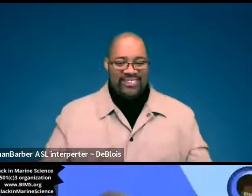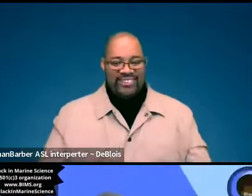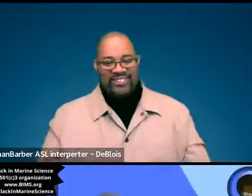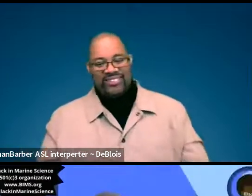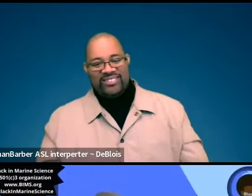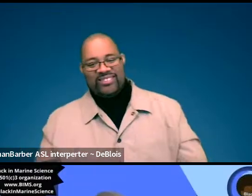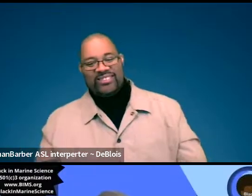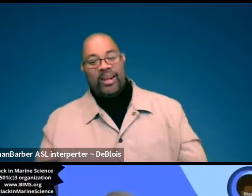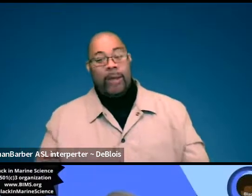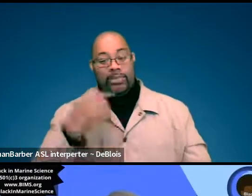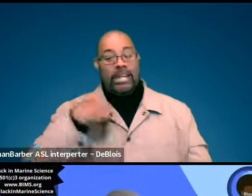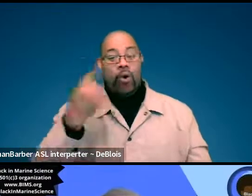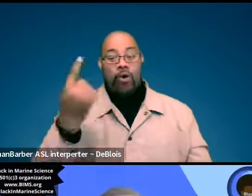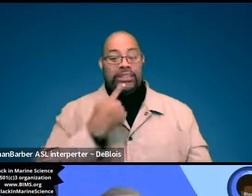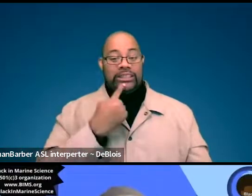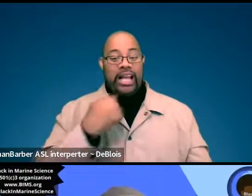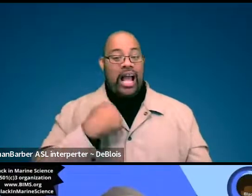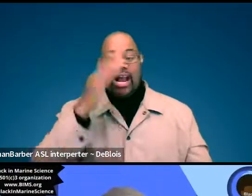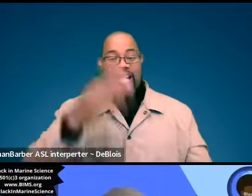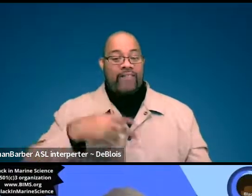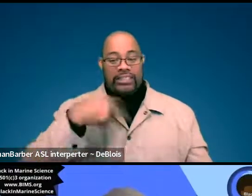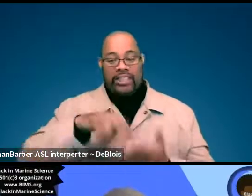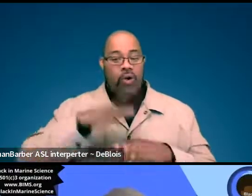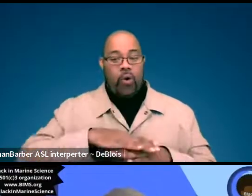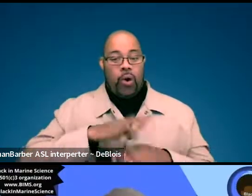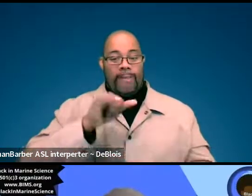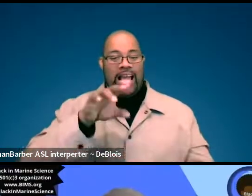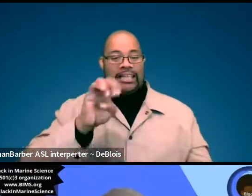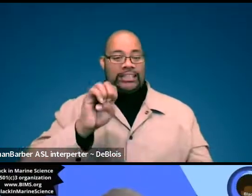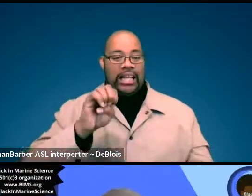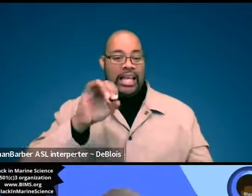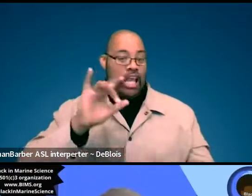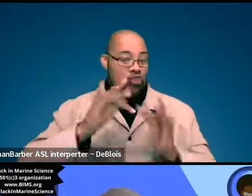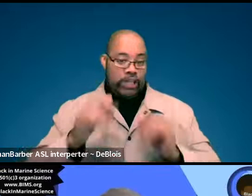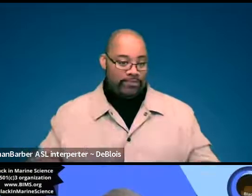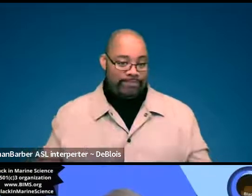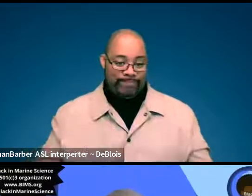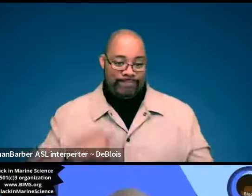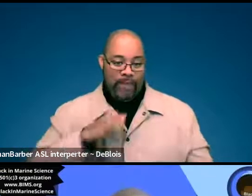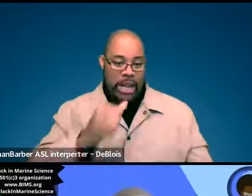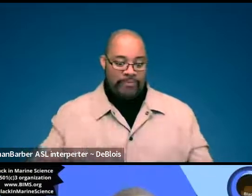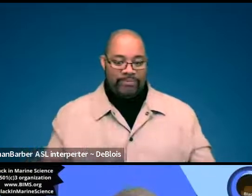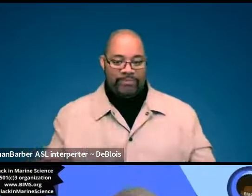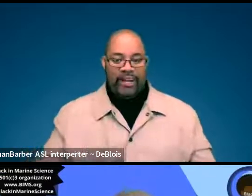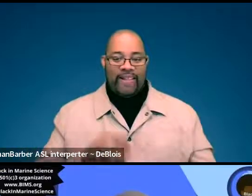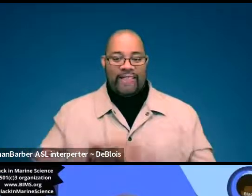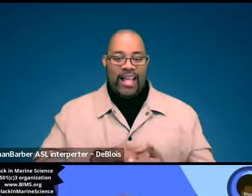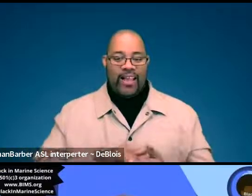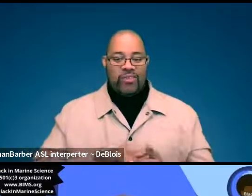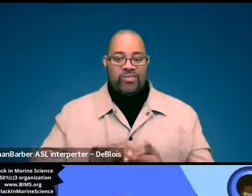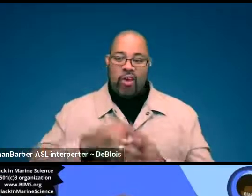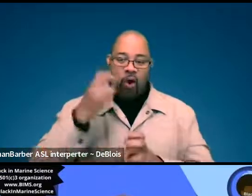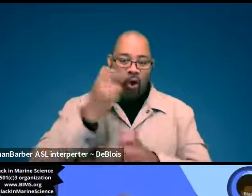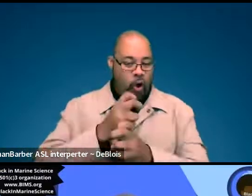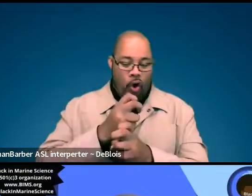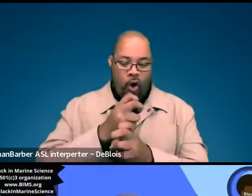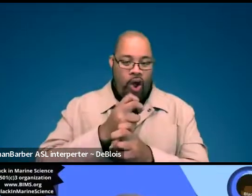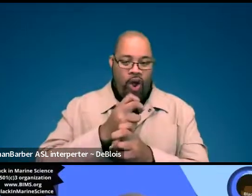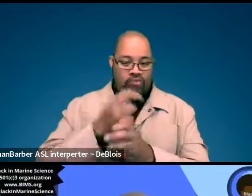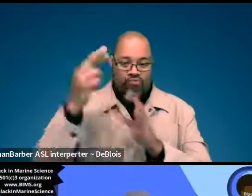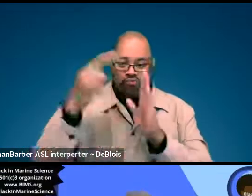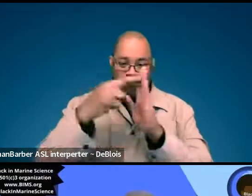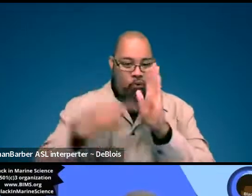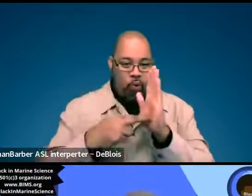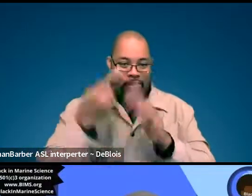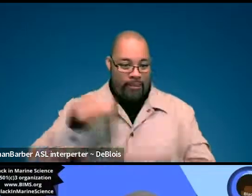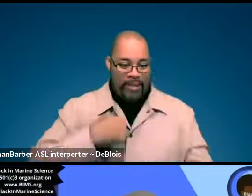Exactly. Because I always said I would never dance on Beyonce's internet ever. And that was a hard